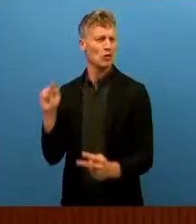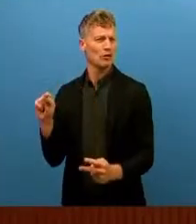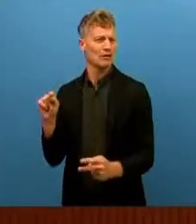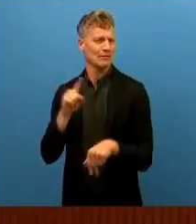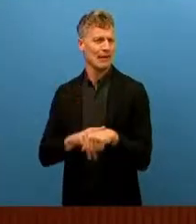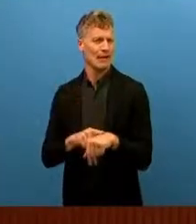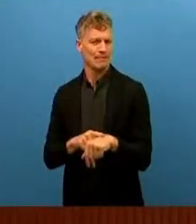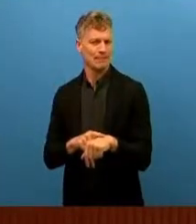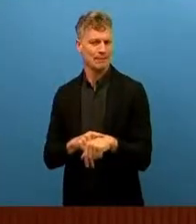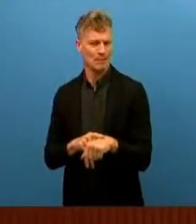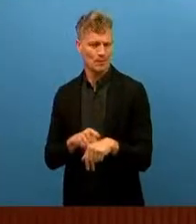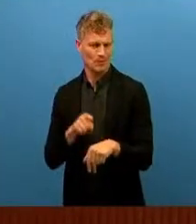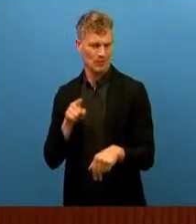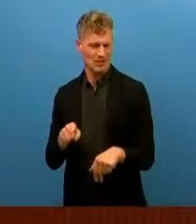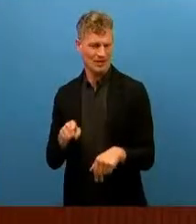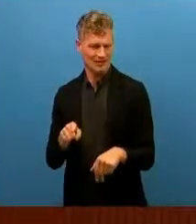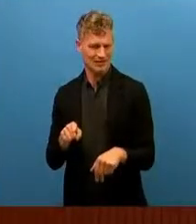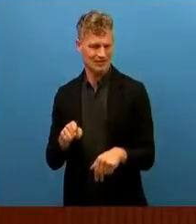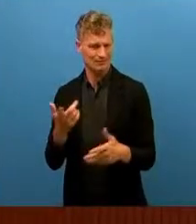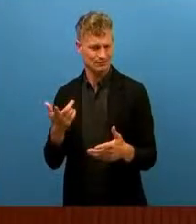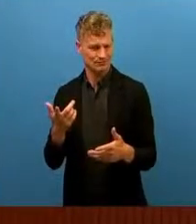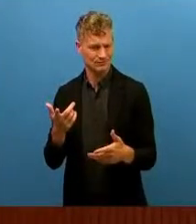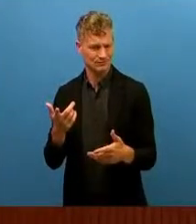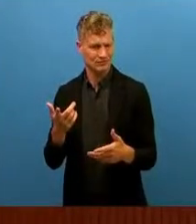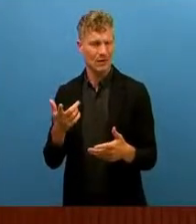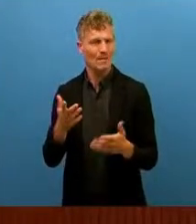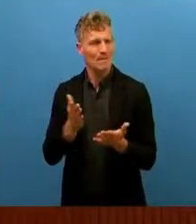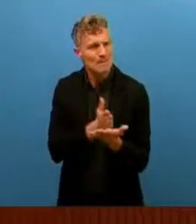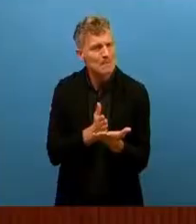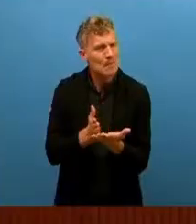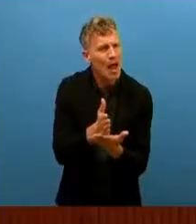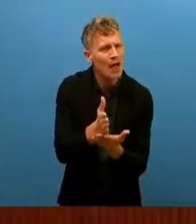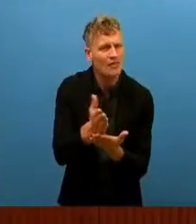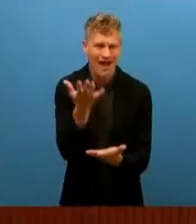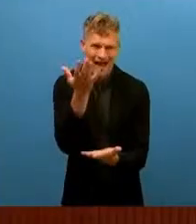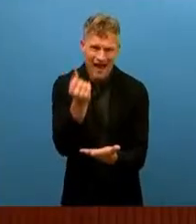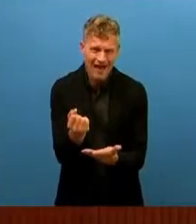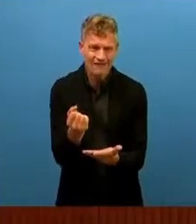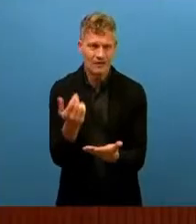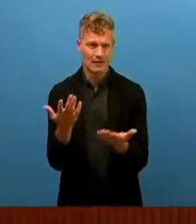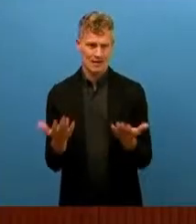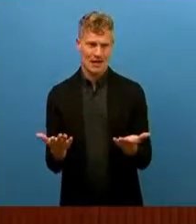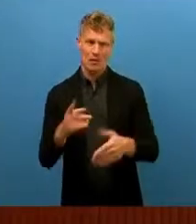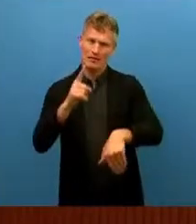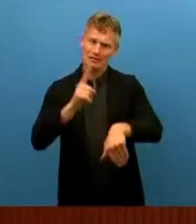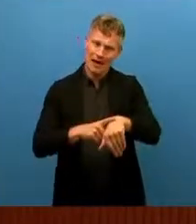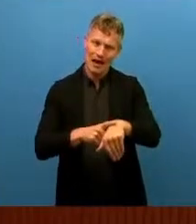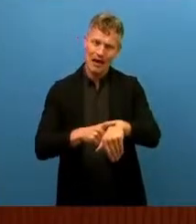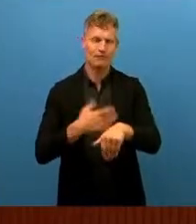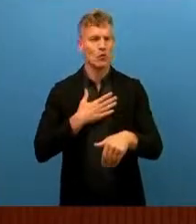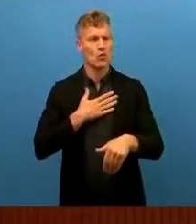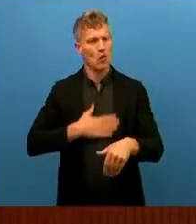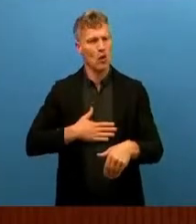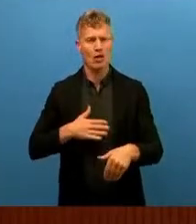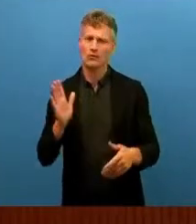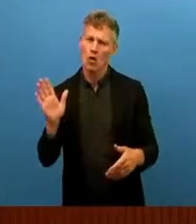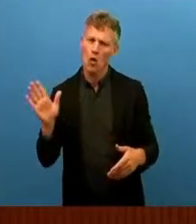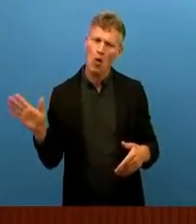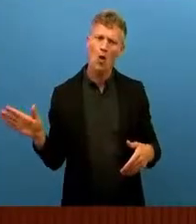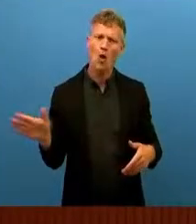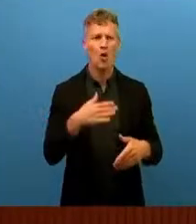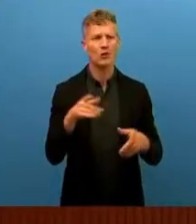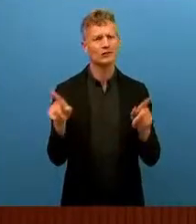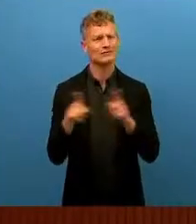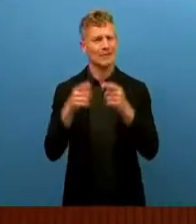institutions. The path is mapped. The time is now. Let us ensure that ray of sunshine breaks through for all Indigenous